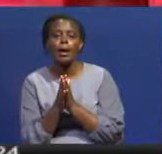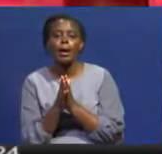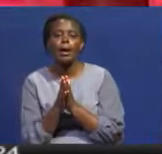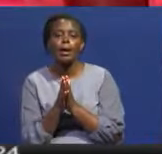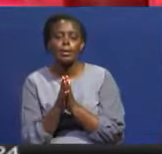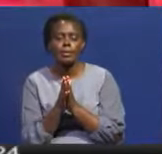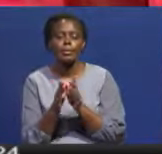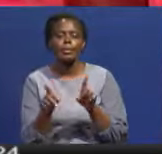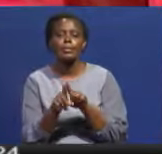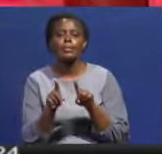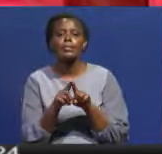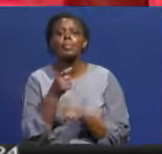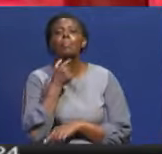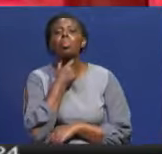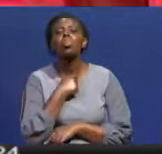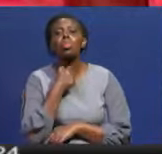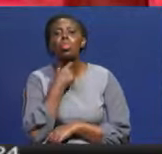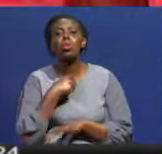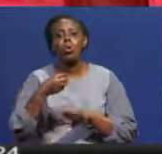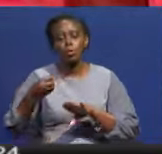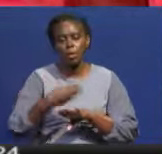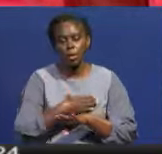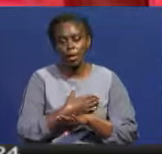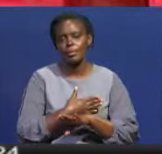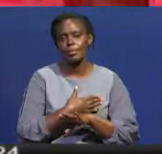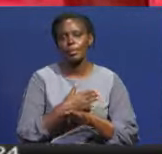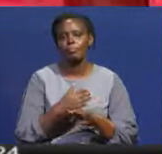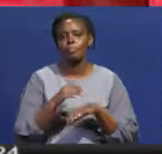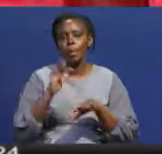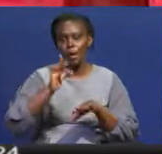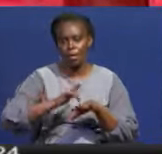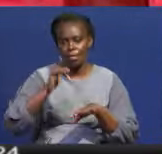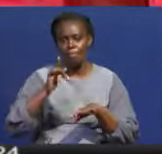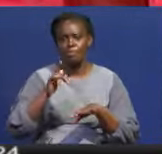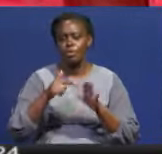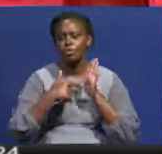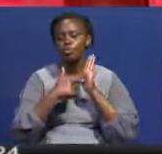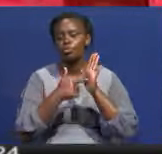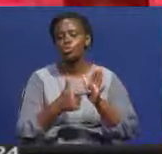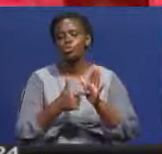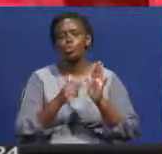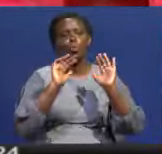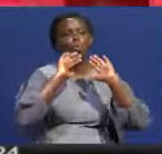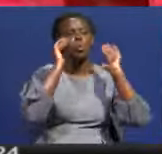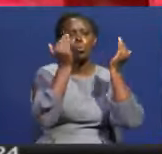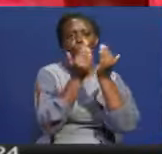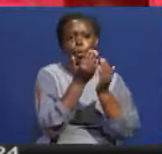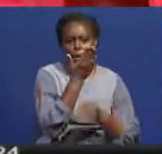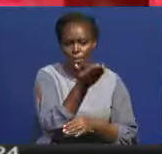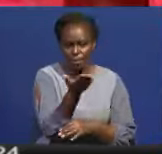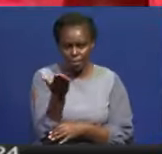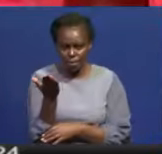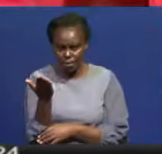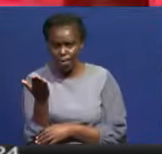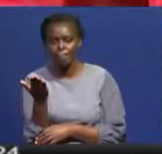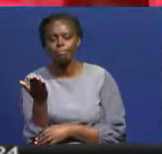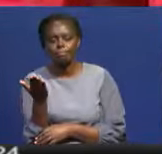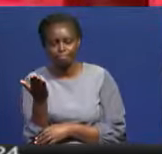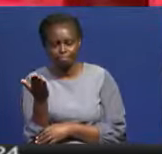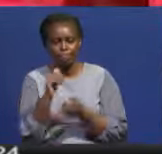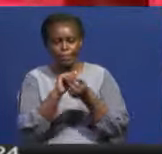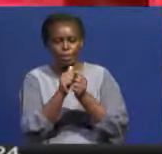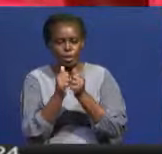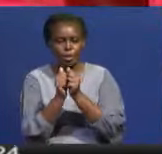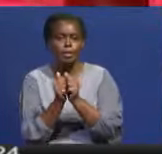forms of cancer, especially throat and lung cancer. It has been demonstrated globally that